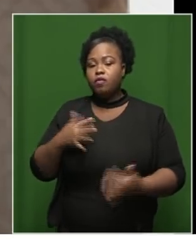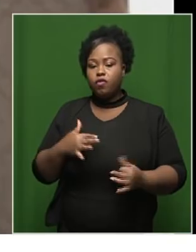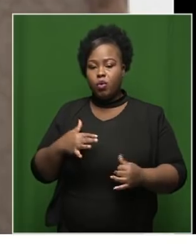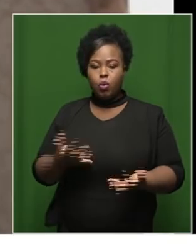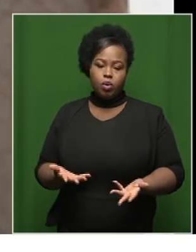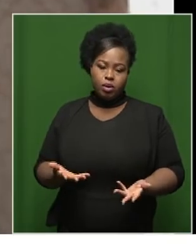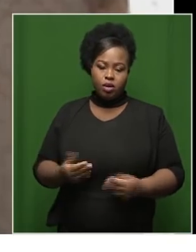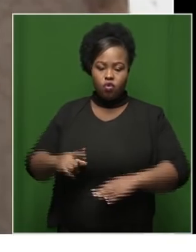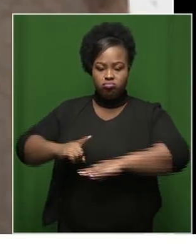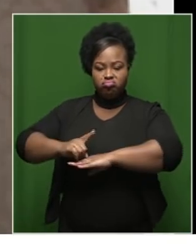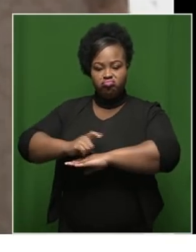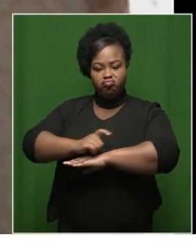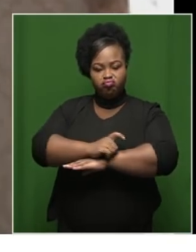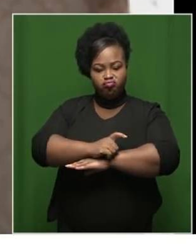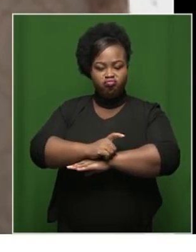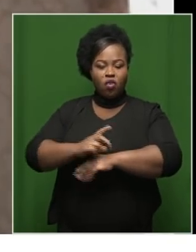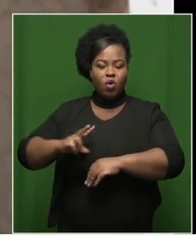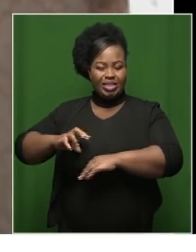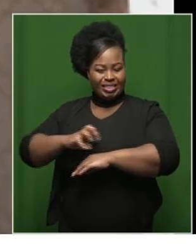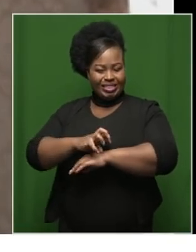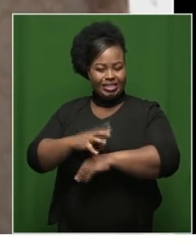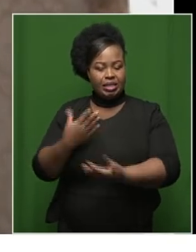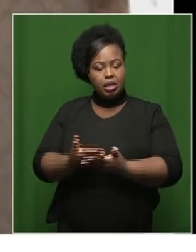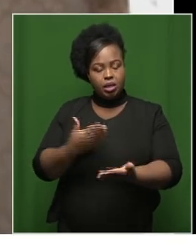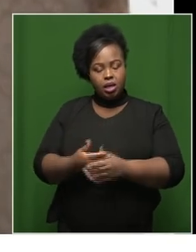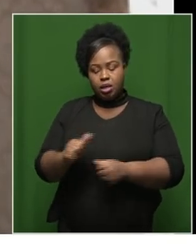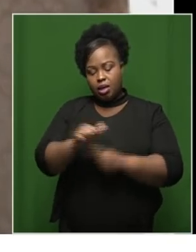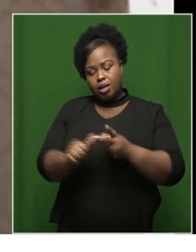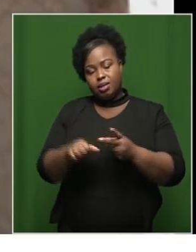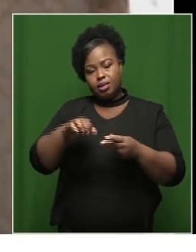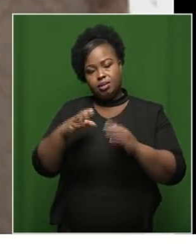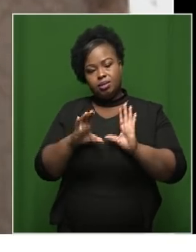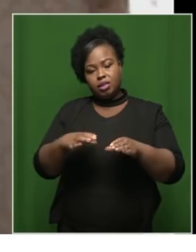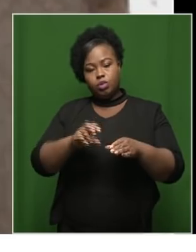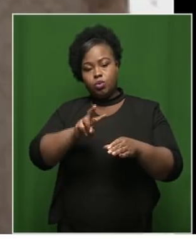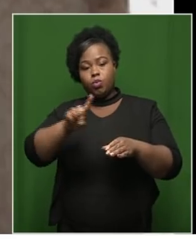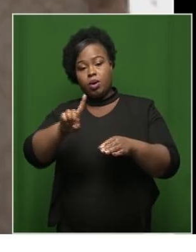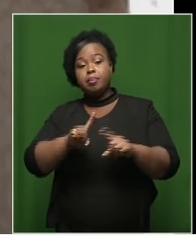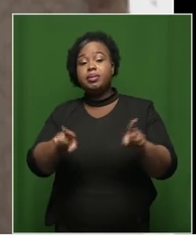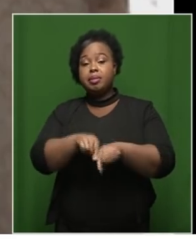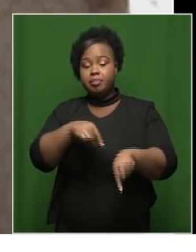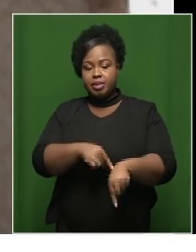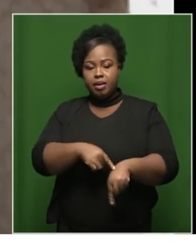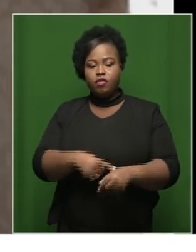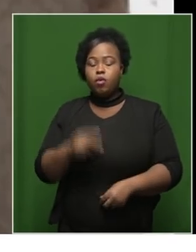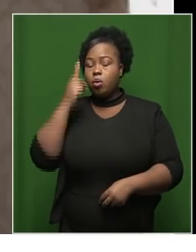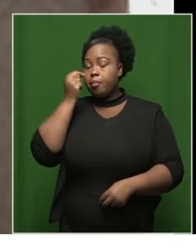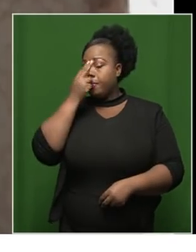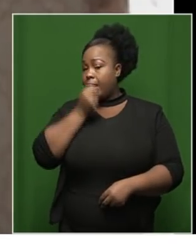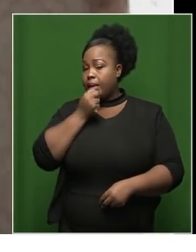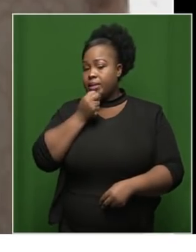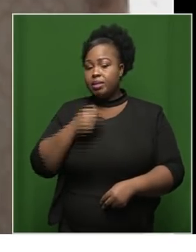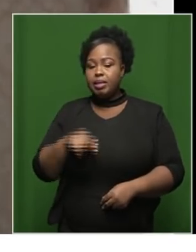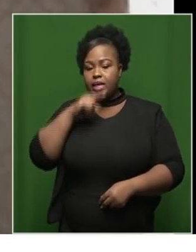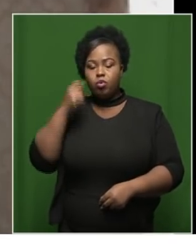lice, parasites. It can be used under Section 21. And this also has been used for blindness, for a disease